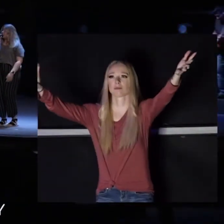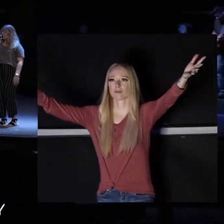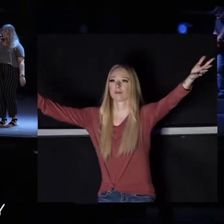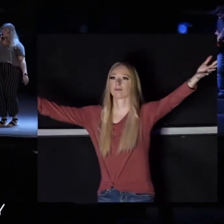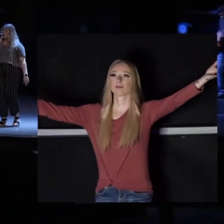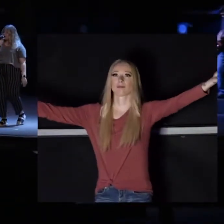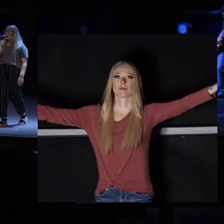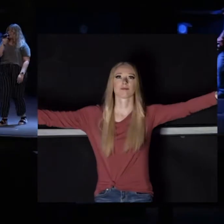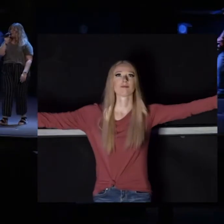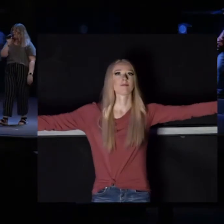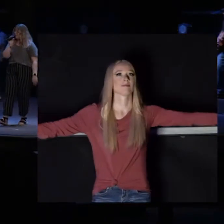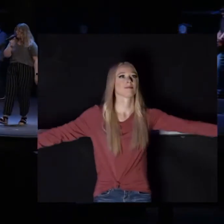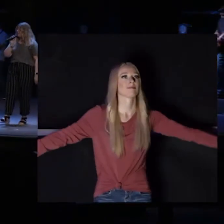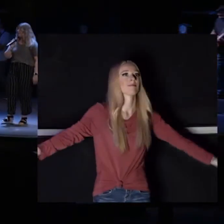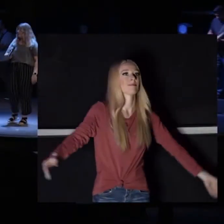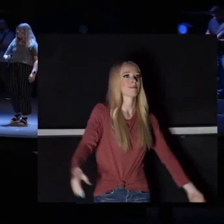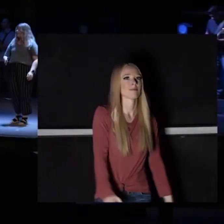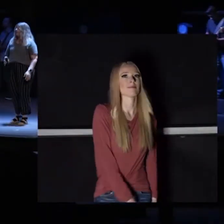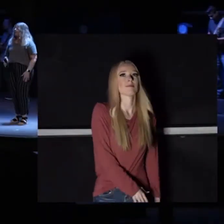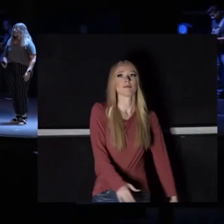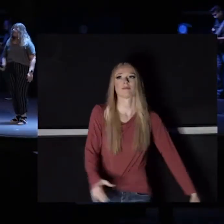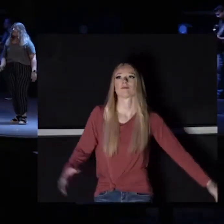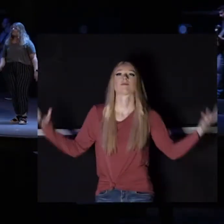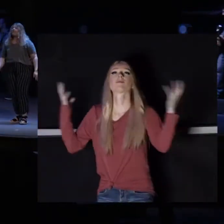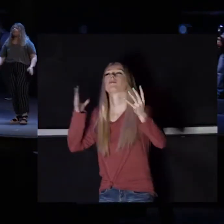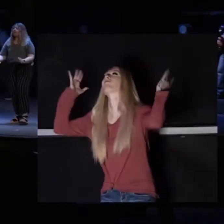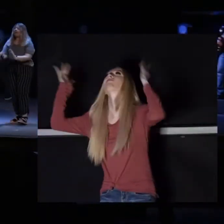my testimony.